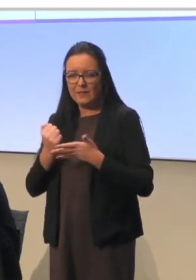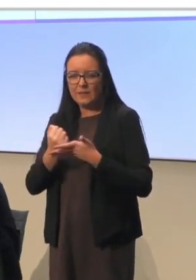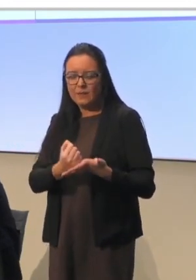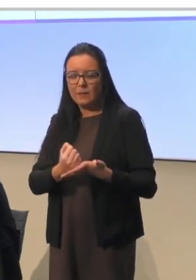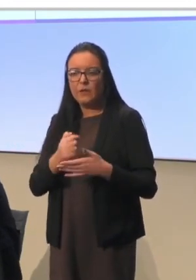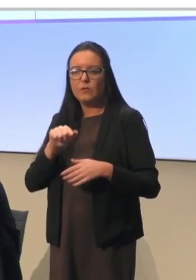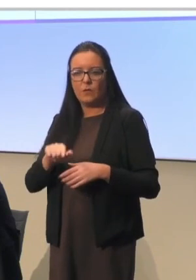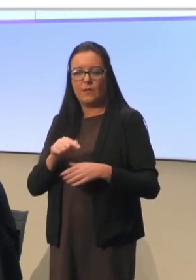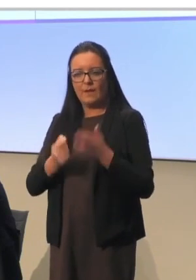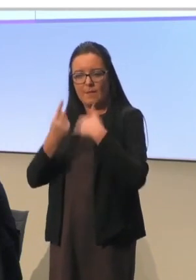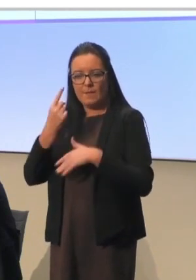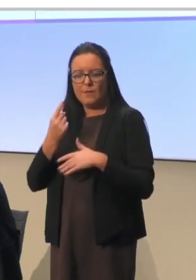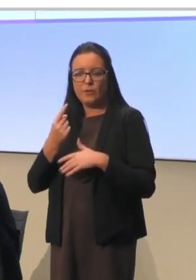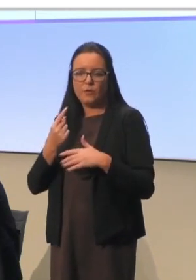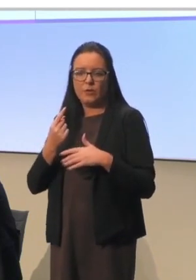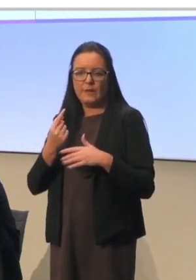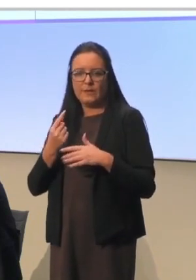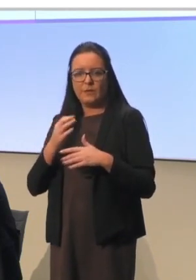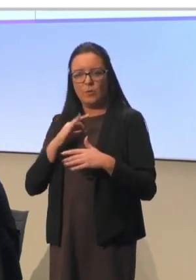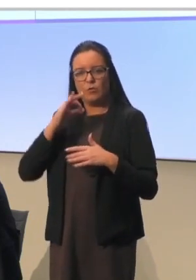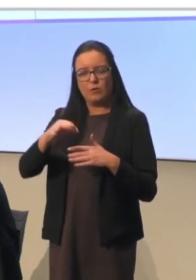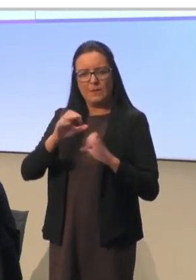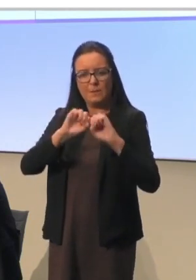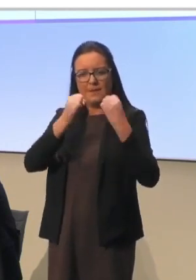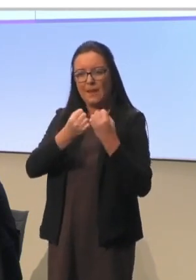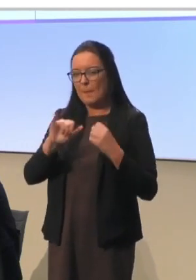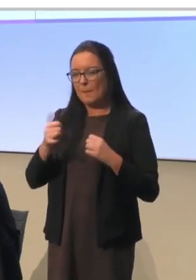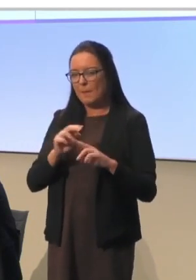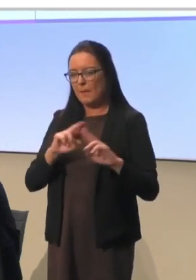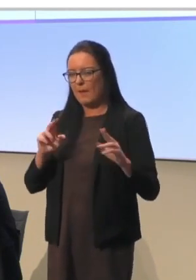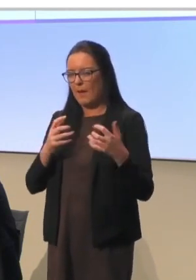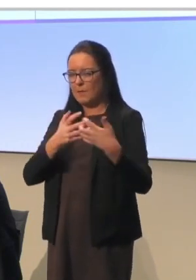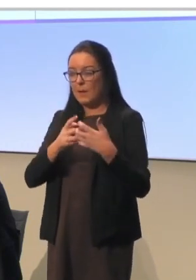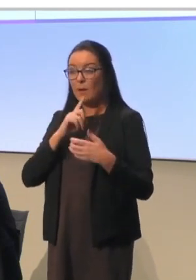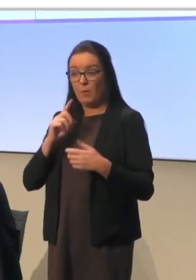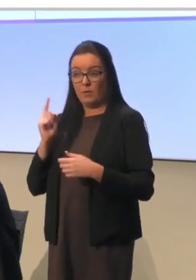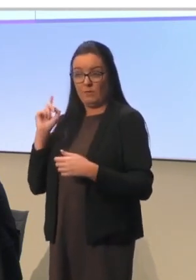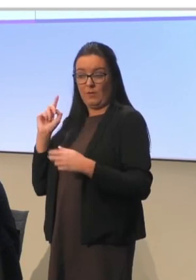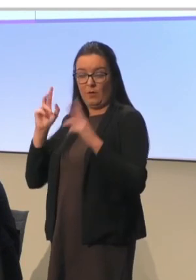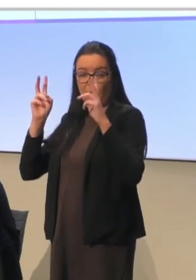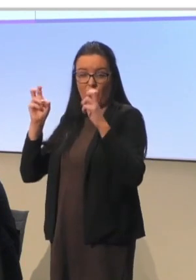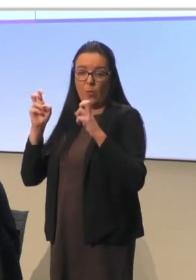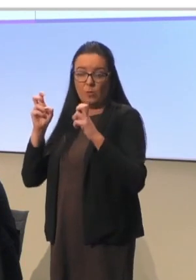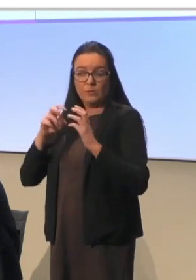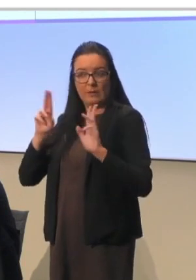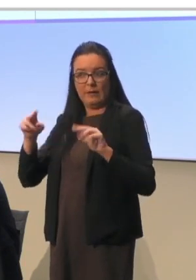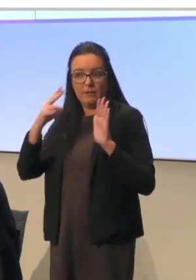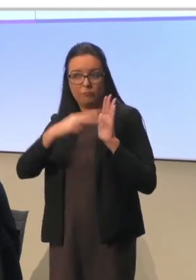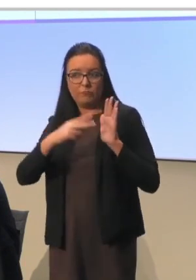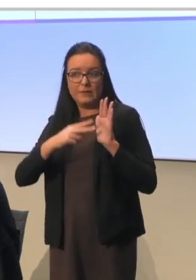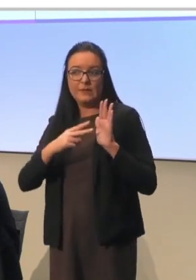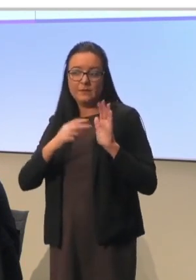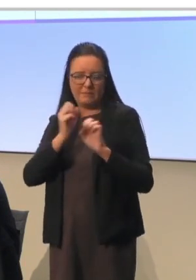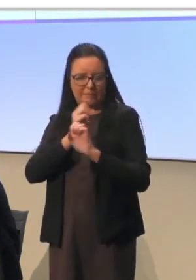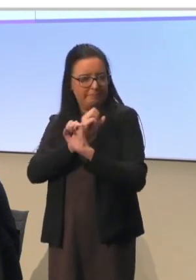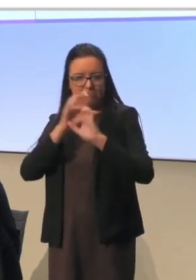to society and live fulfilling lives may not be met. So I think this quote captures it really, really well. So I'll let you read that.